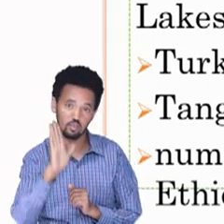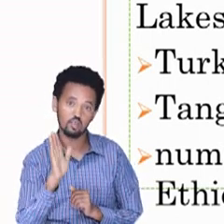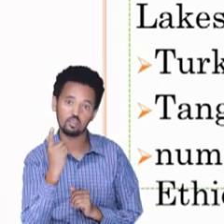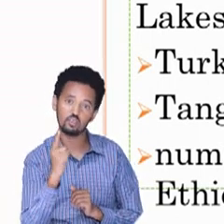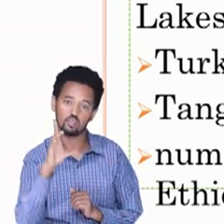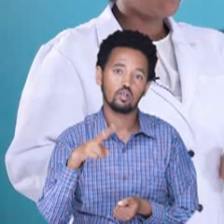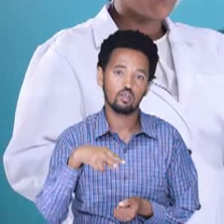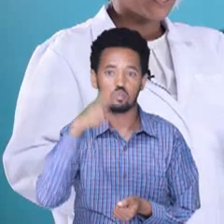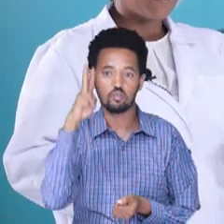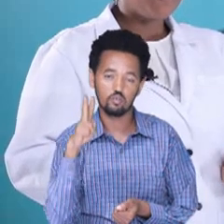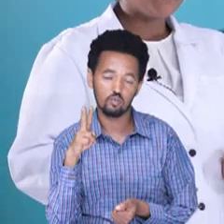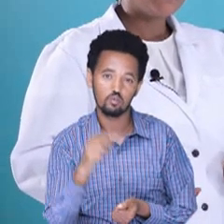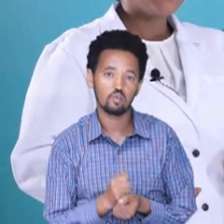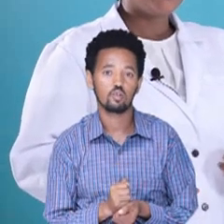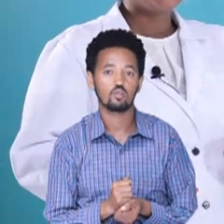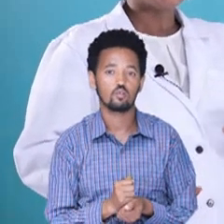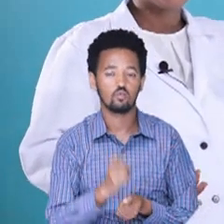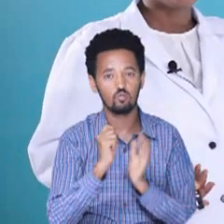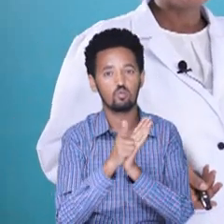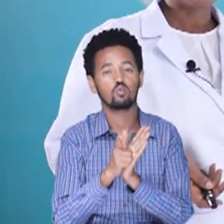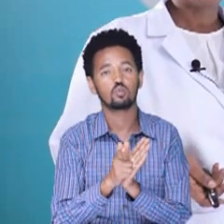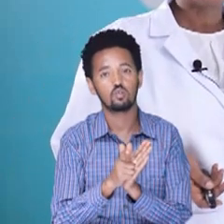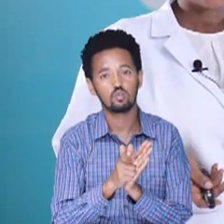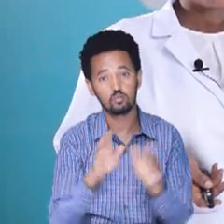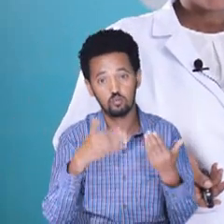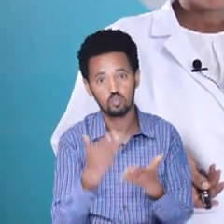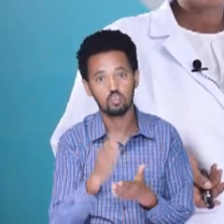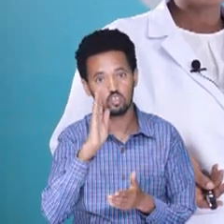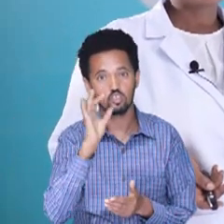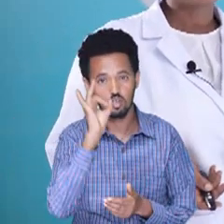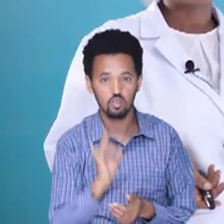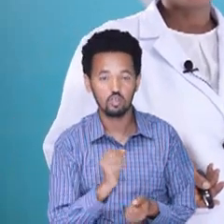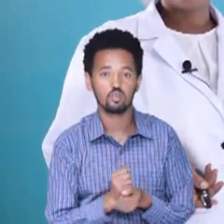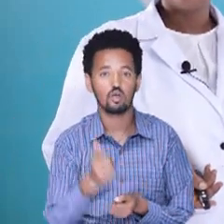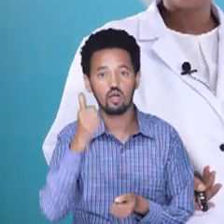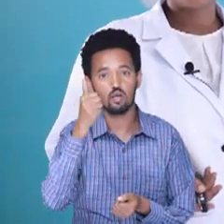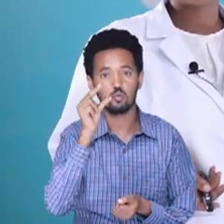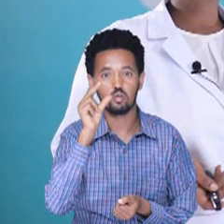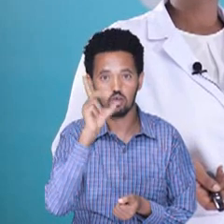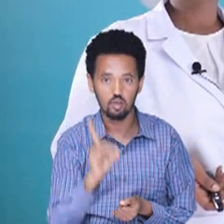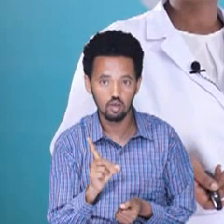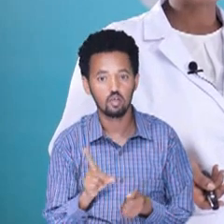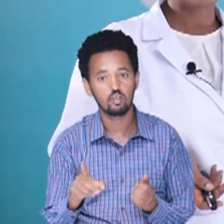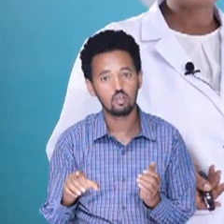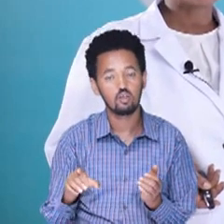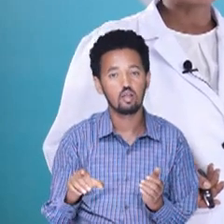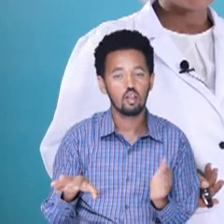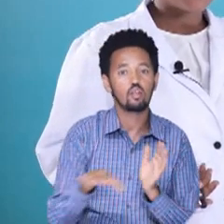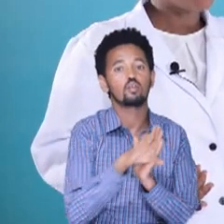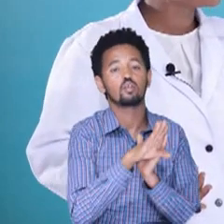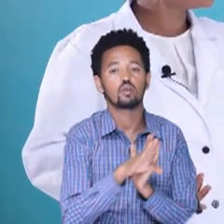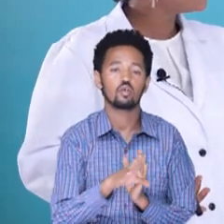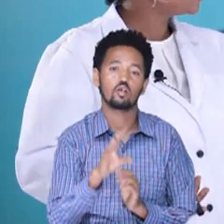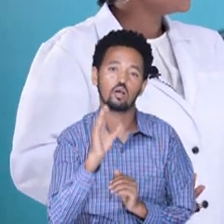of Ethiopia. For example, Shala, Abaya lakes, Lake Hawassa are